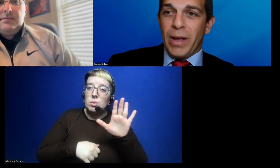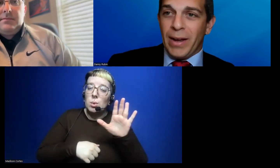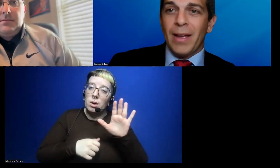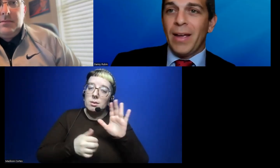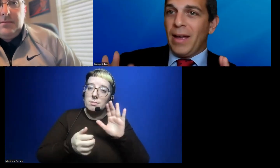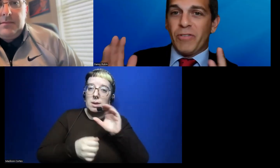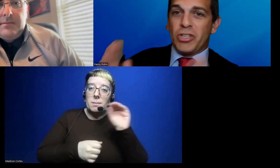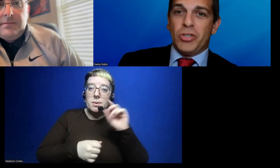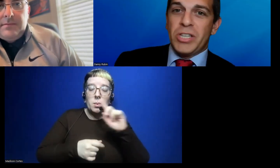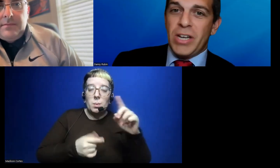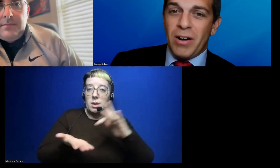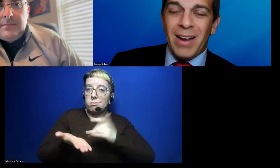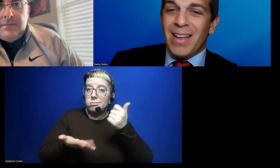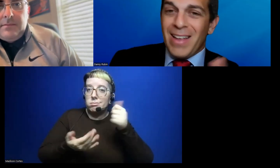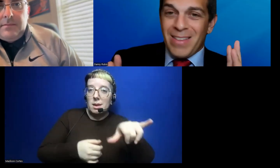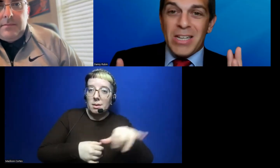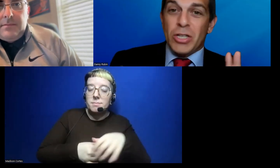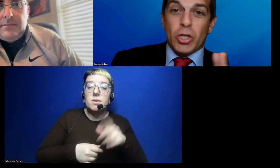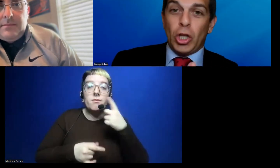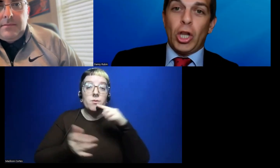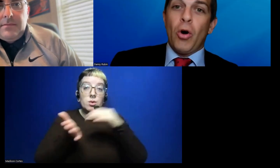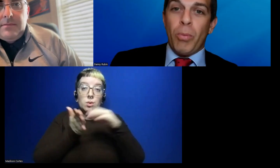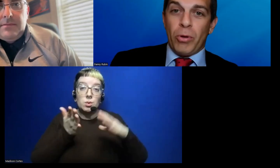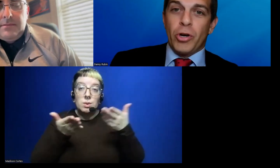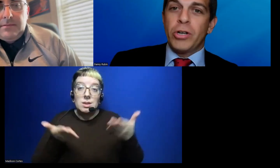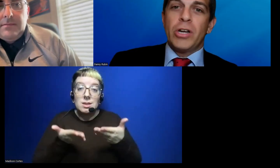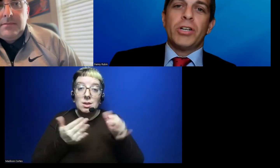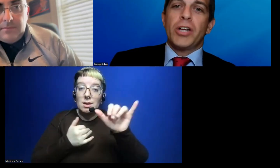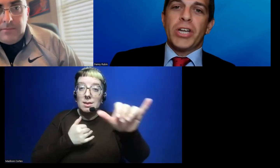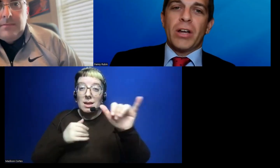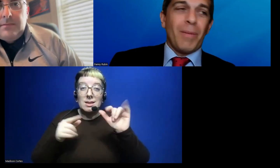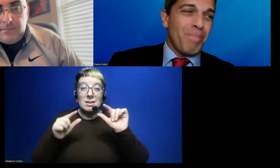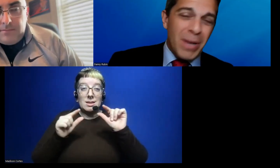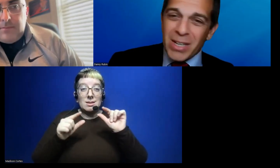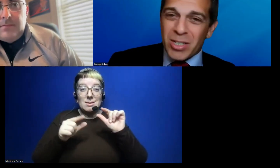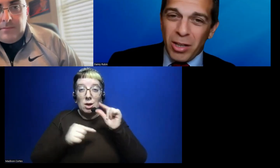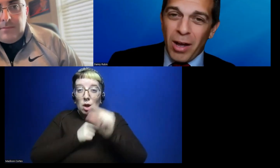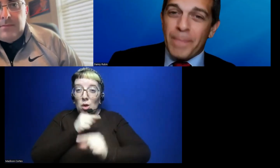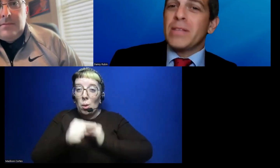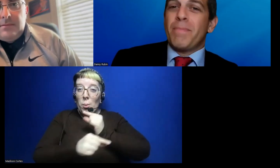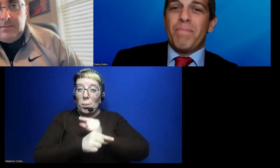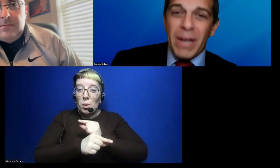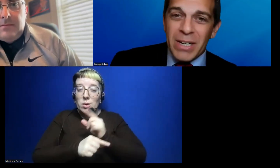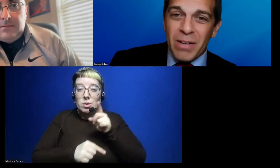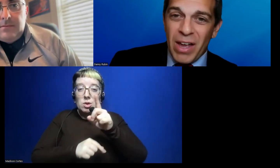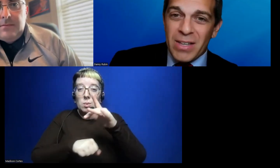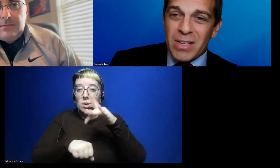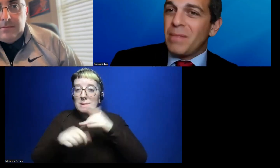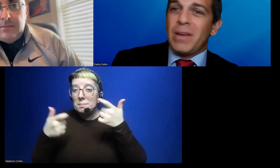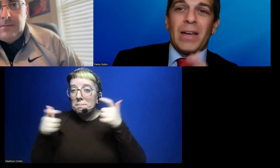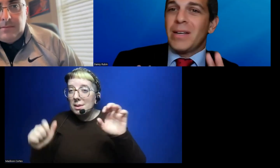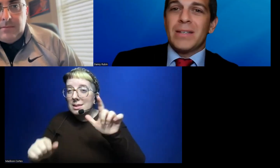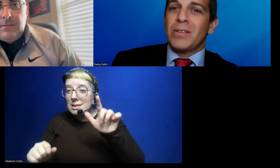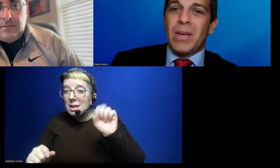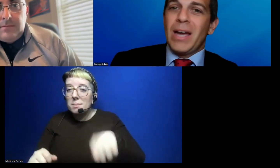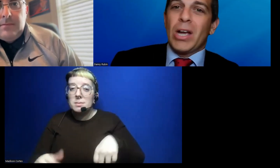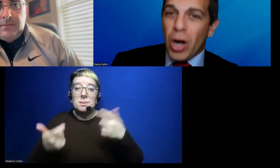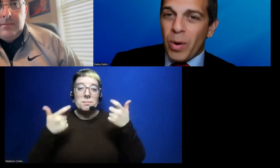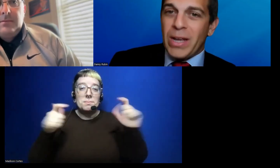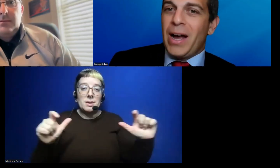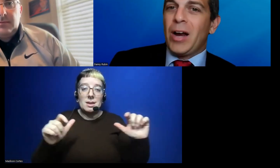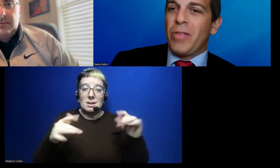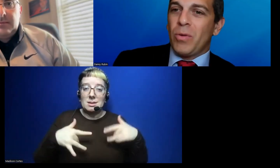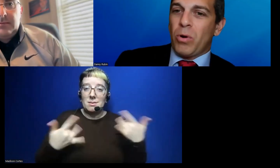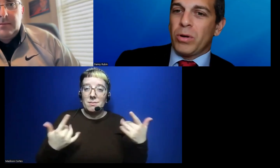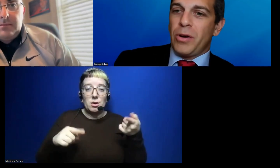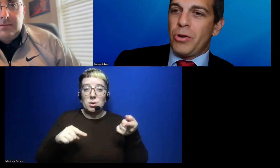what you're doing, and for the students here, this is global. You're touching the biggest clubs, the biggest events. I mean, you can't